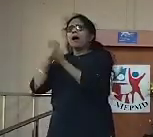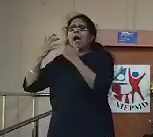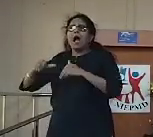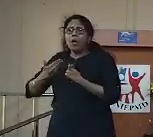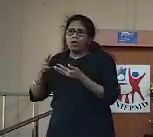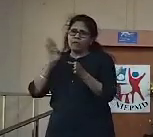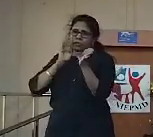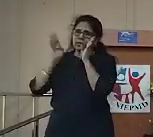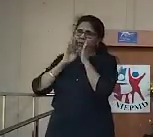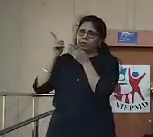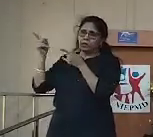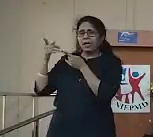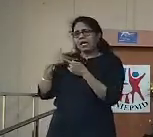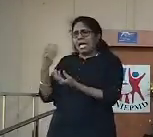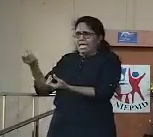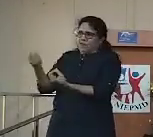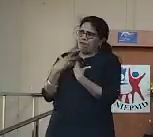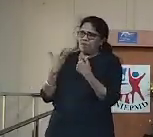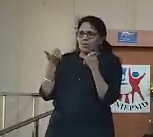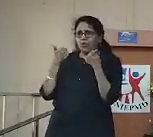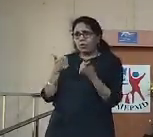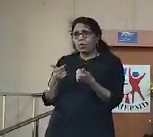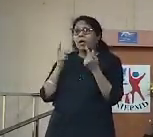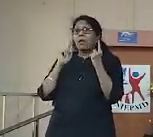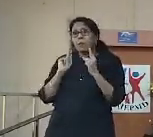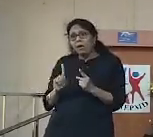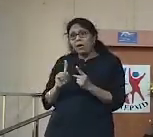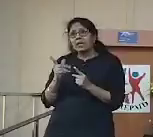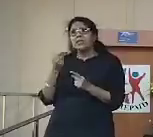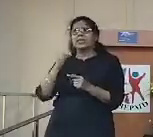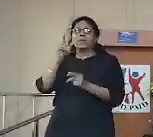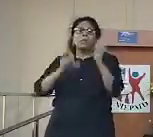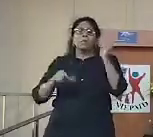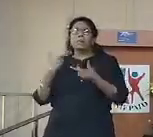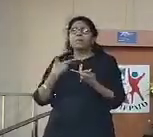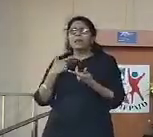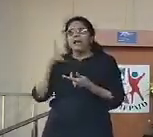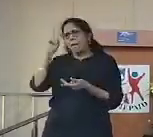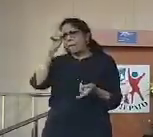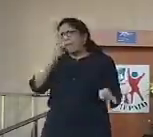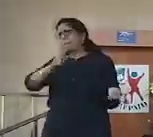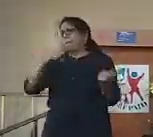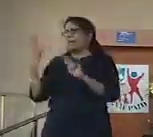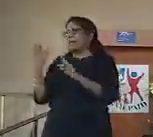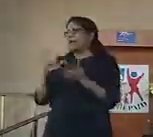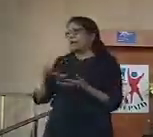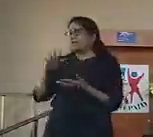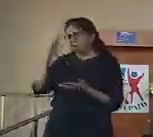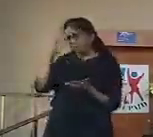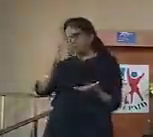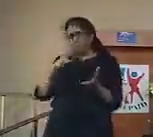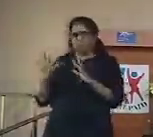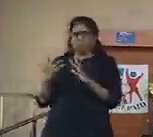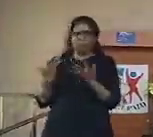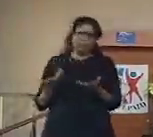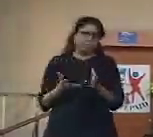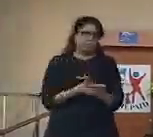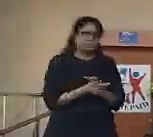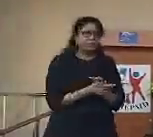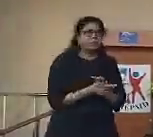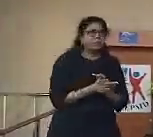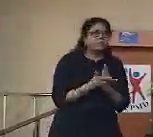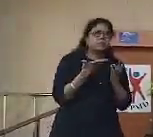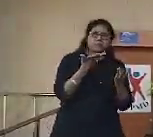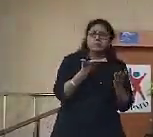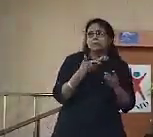us to know that something has happened. Other ways, people take in other angles also. So that is their